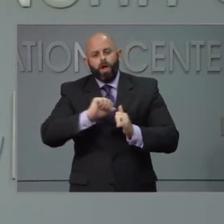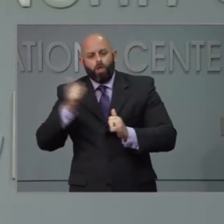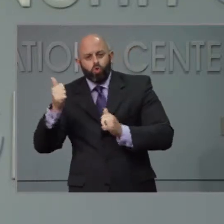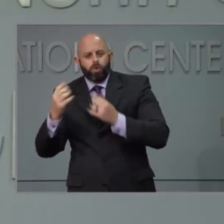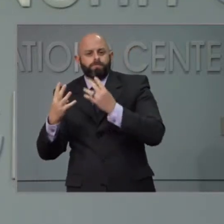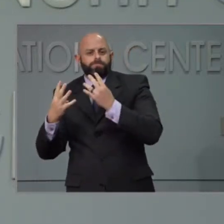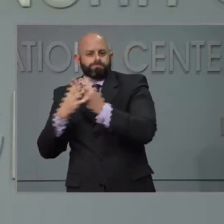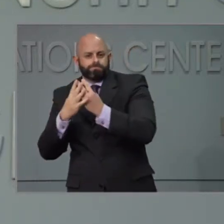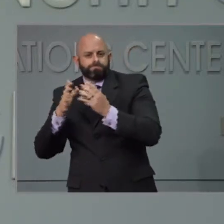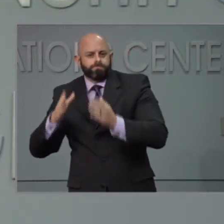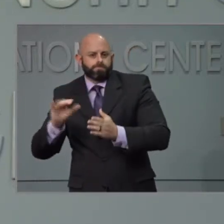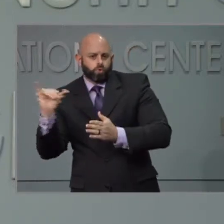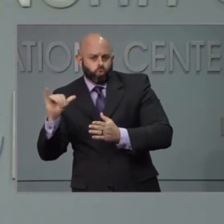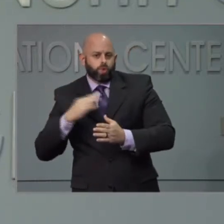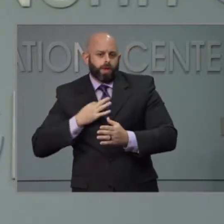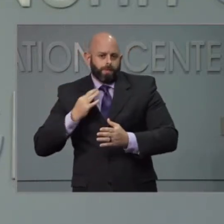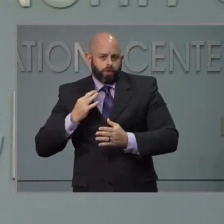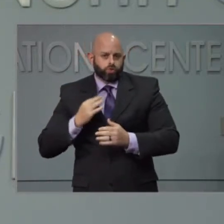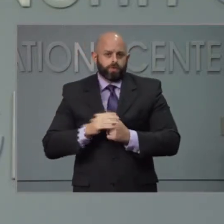Next question, please.